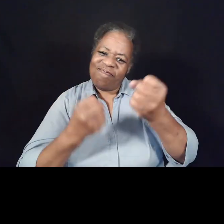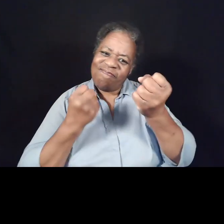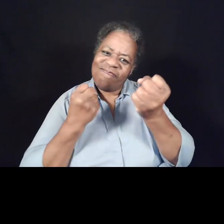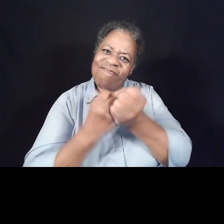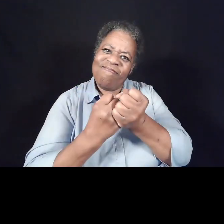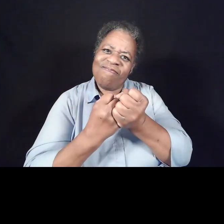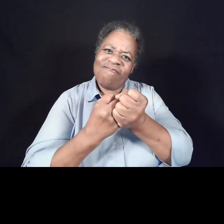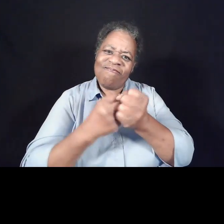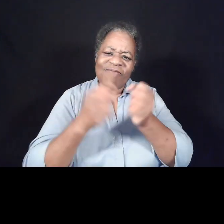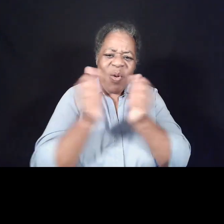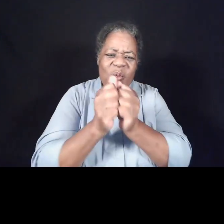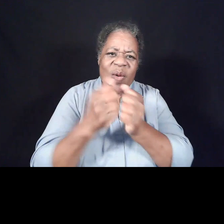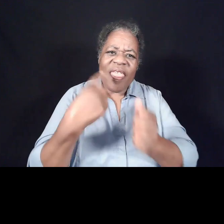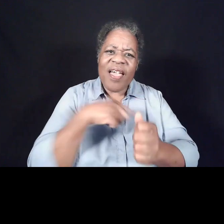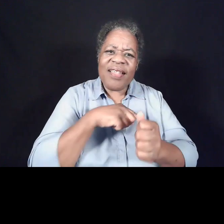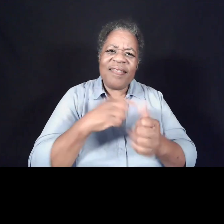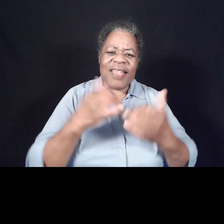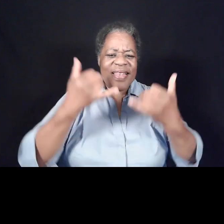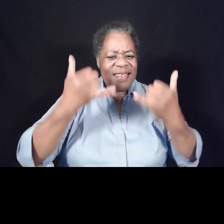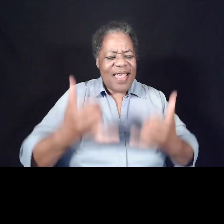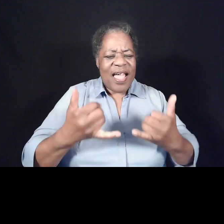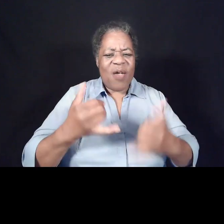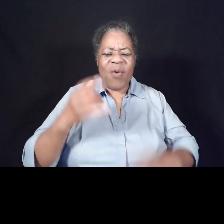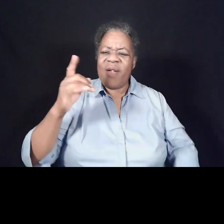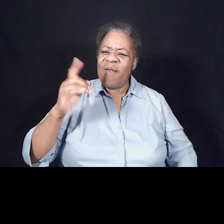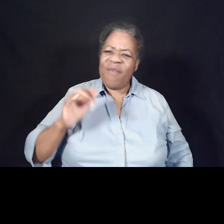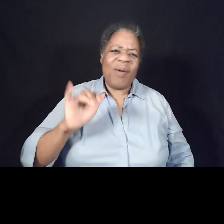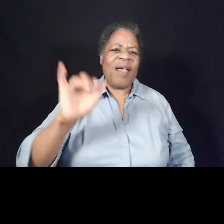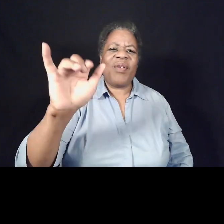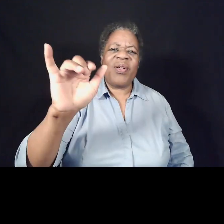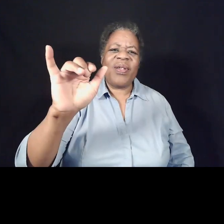us, now and forever.